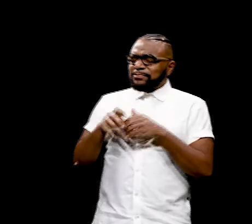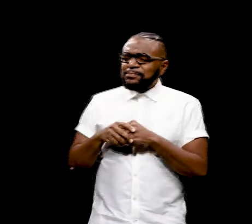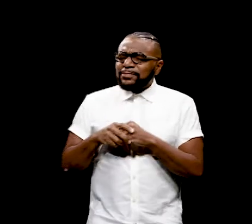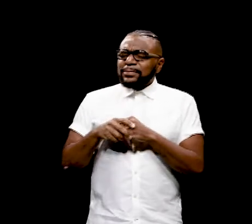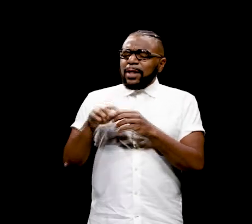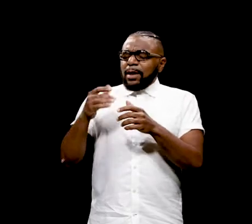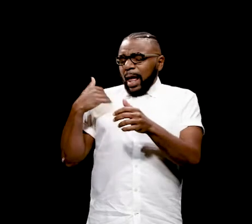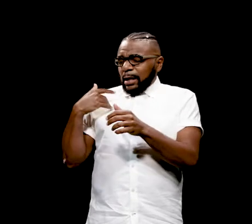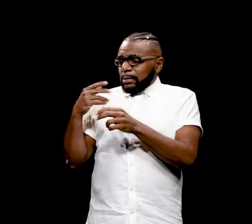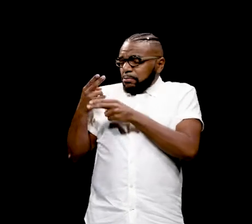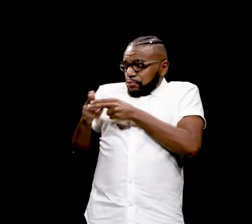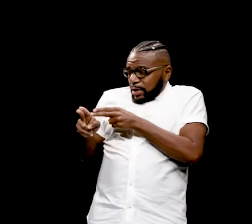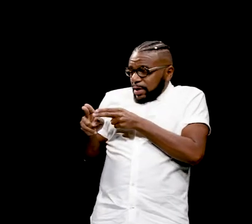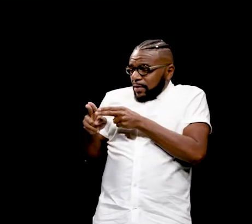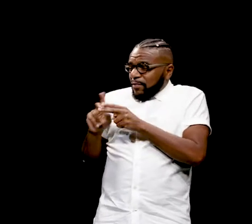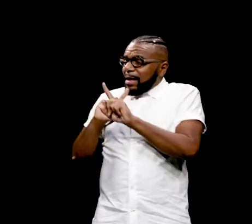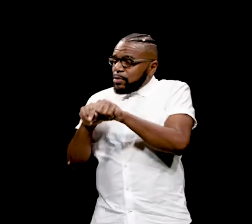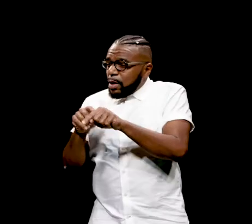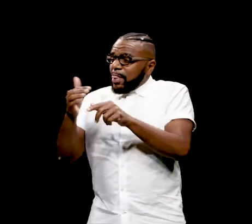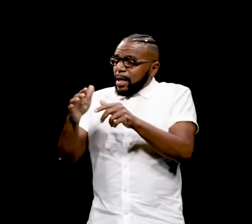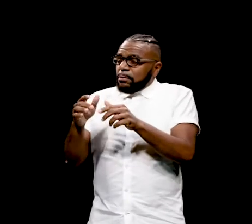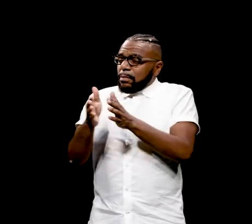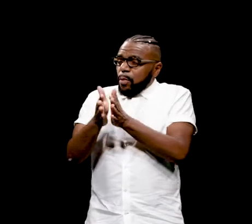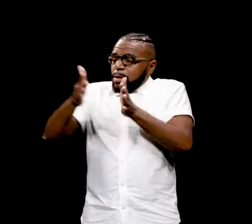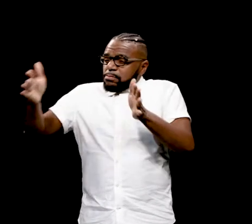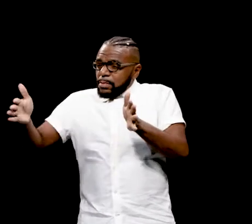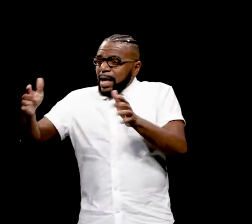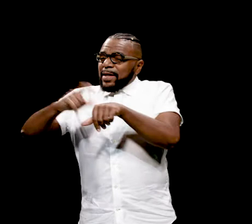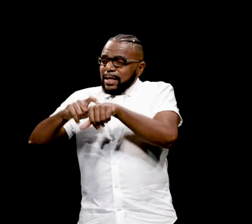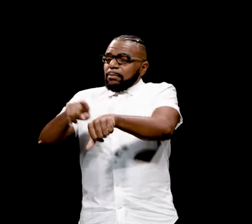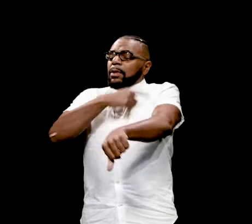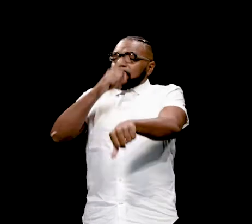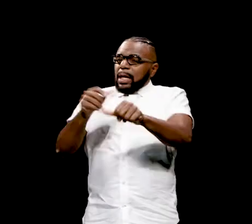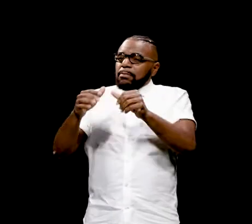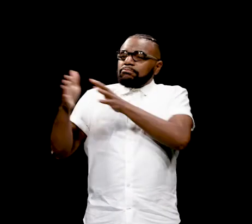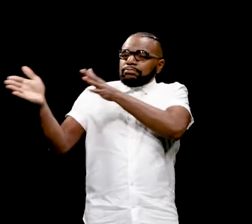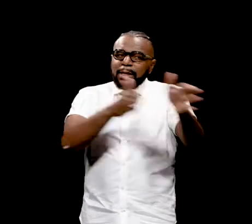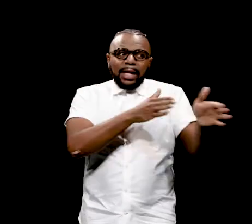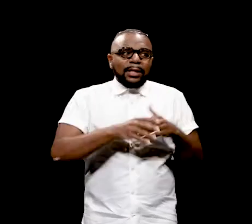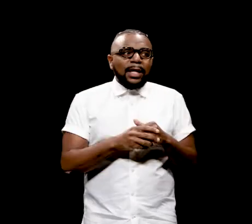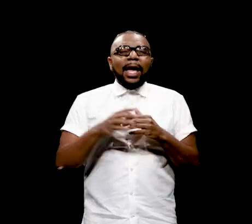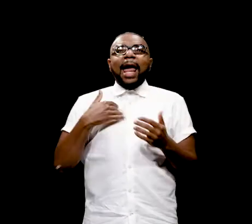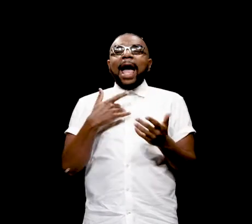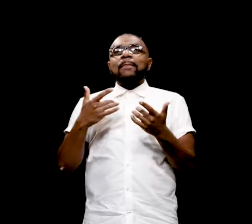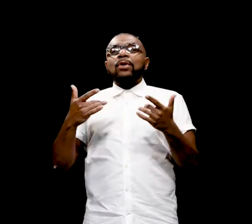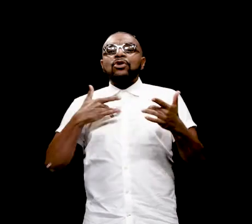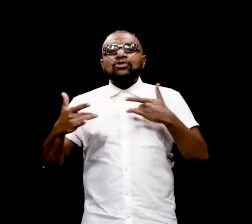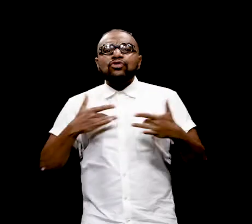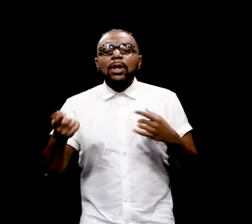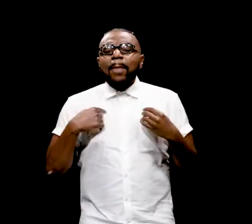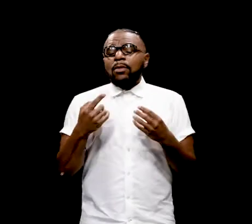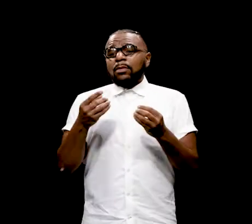term because this is a problem we know is going to be very challenging through and on the other side of COVID, and I'm very worried